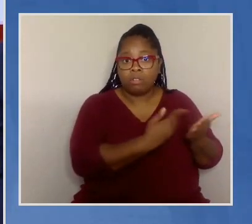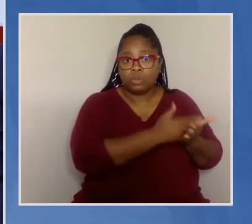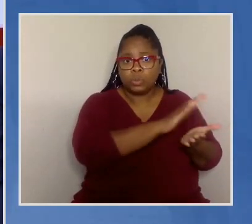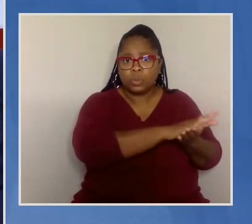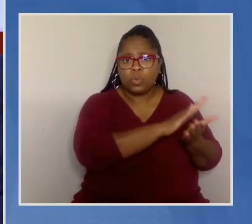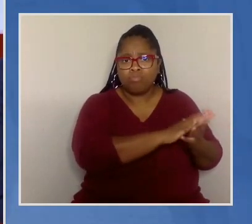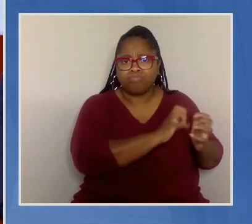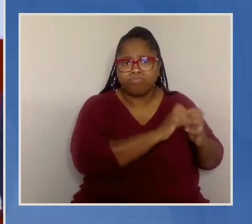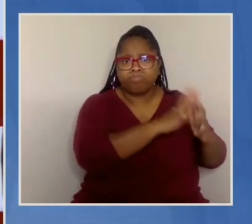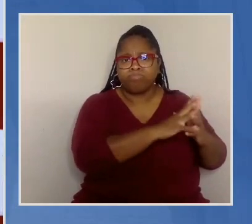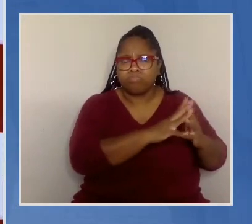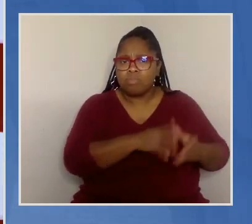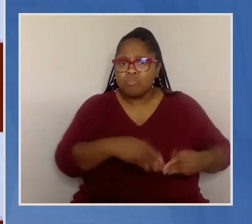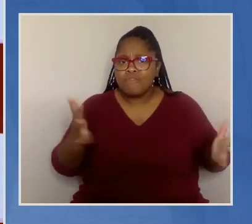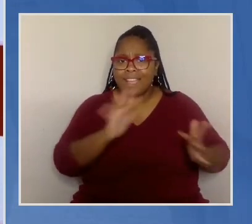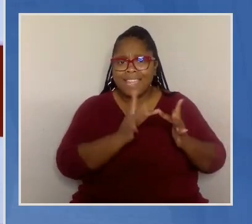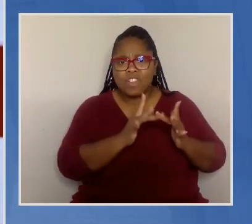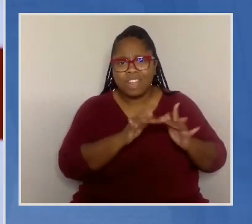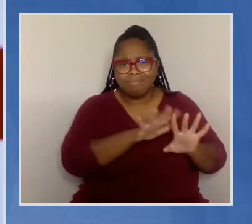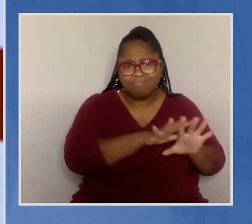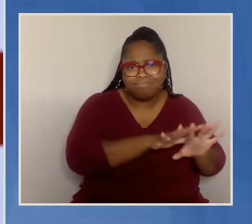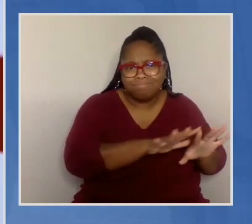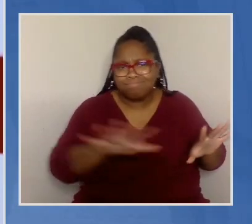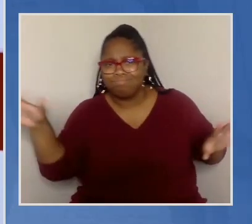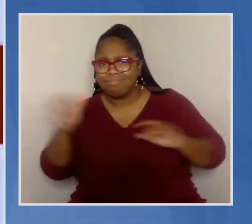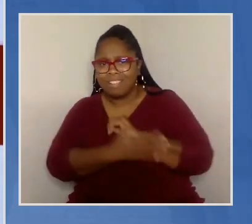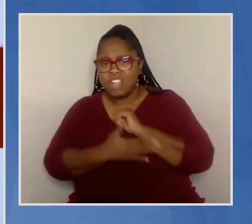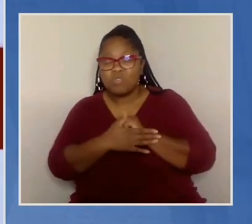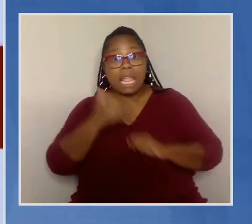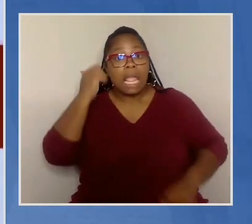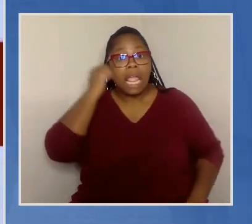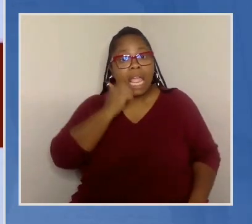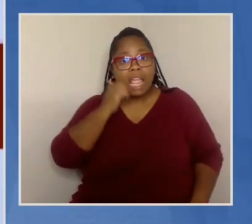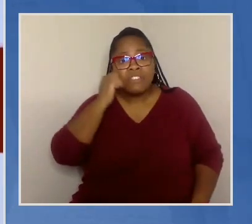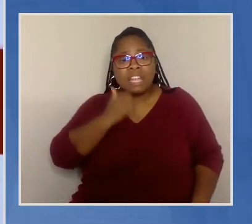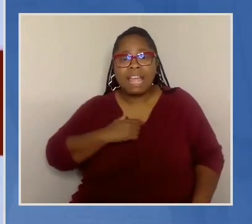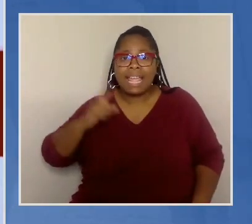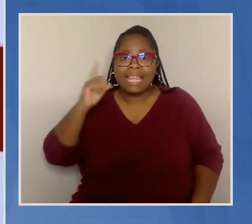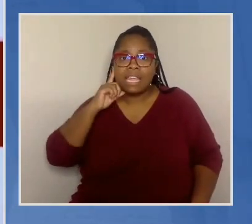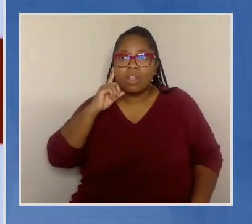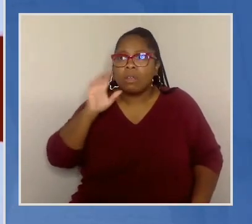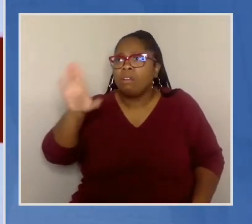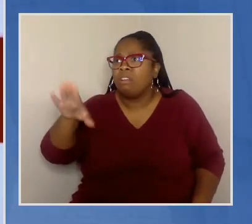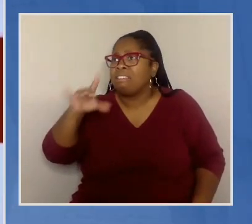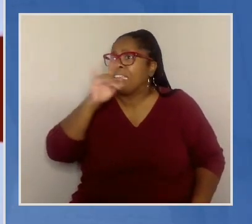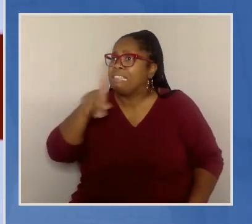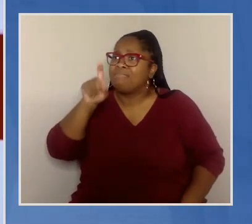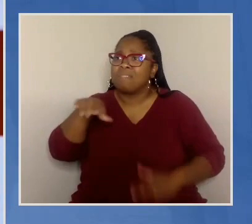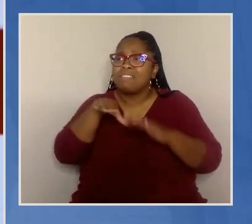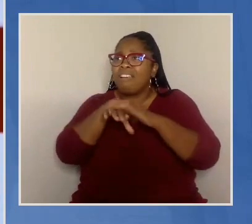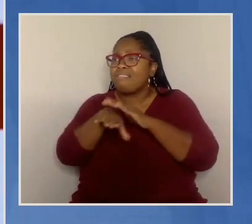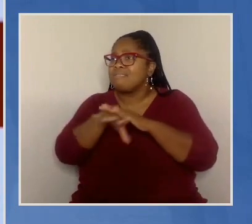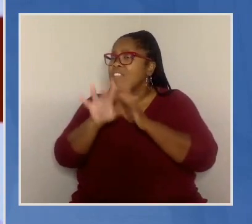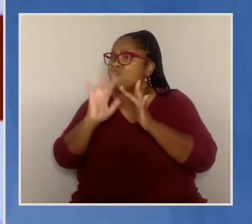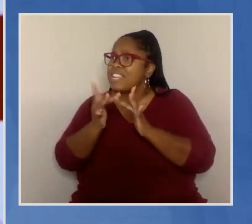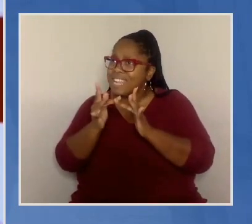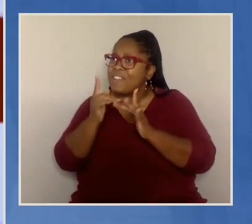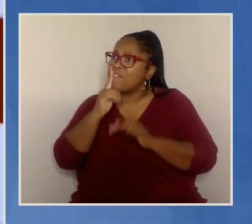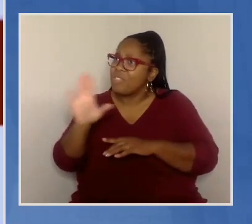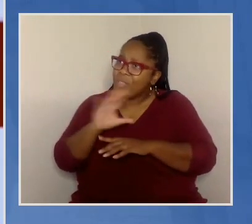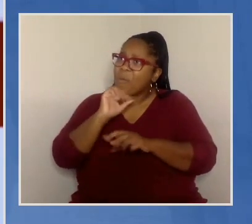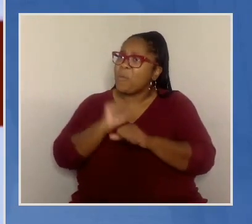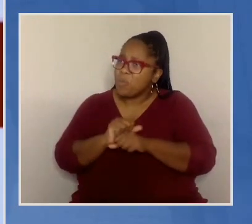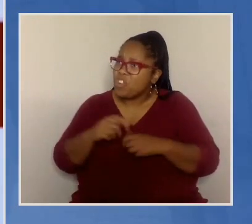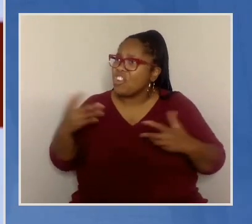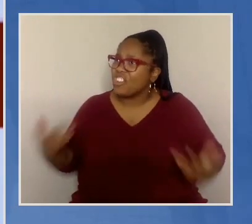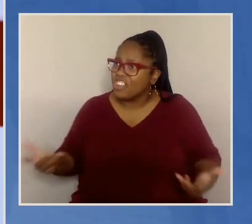He'll expand broadband across this country. I hear it every single day. Kids need access to the internet so that they